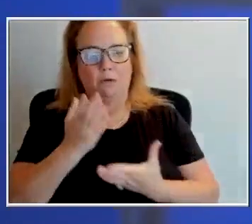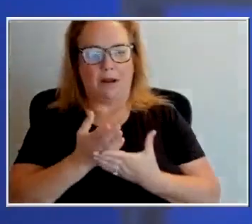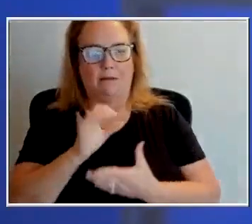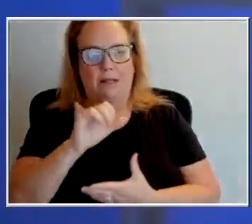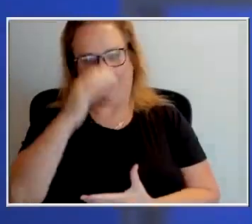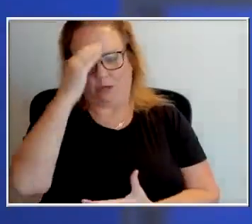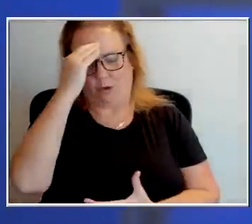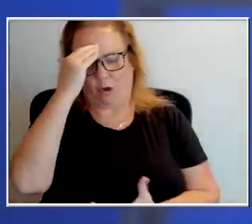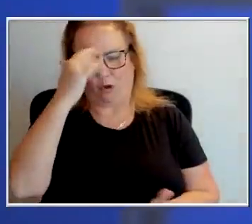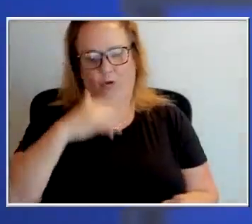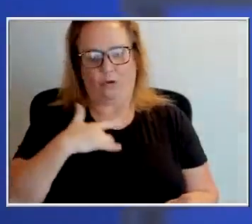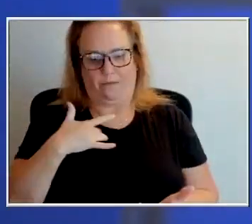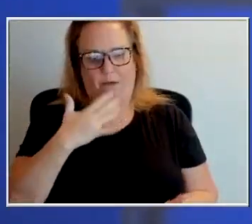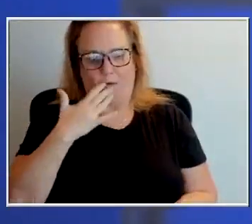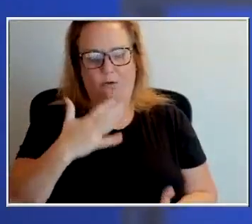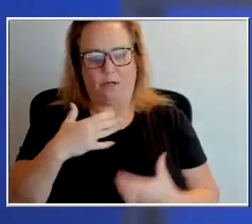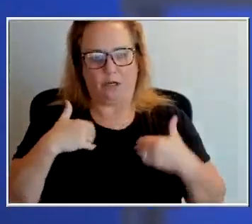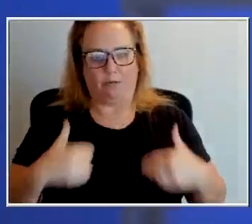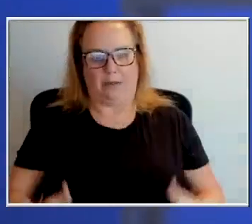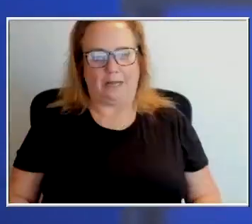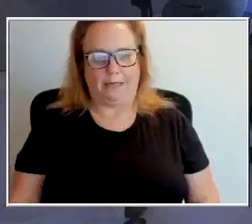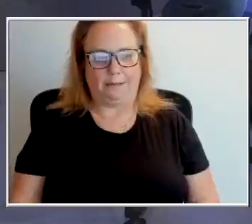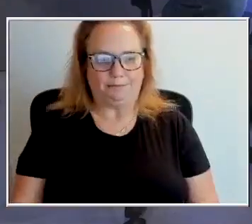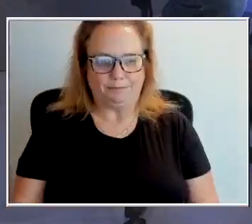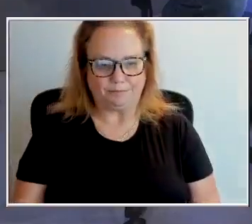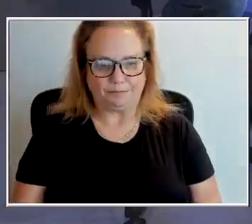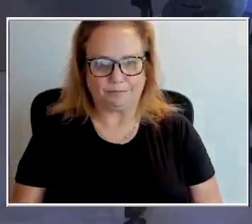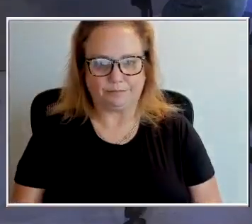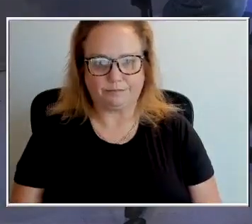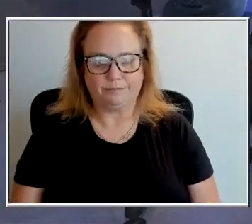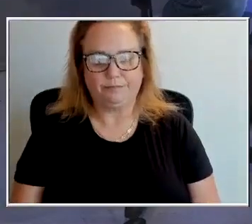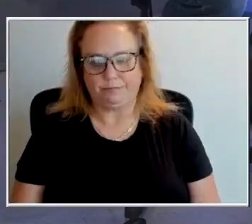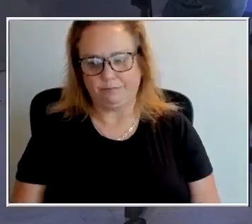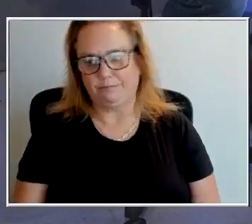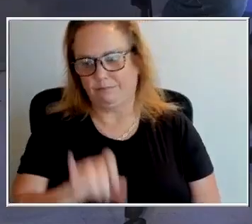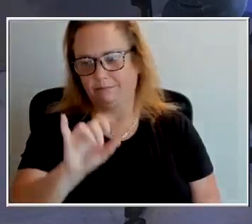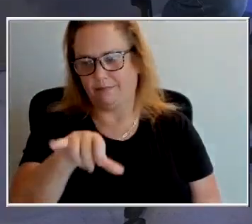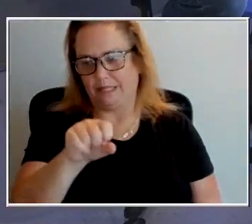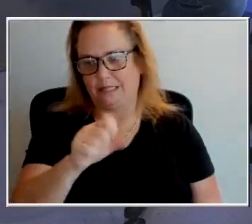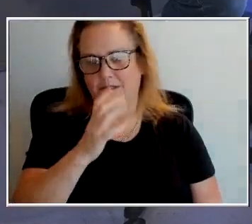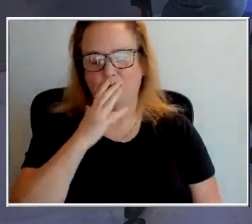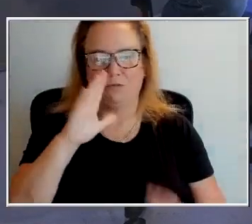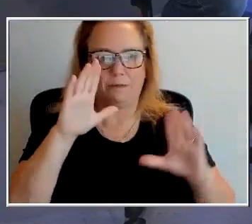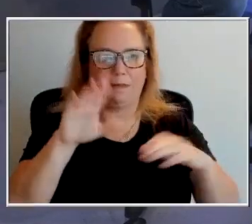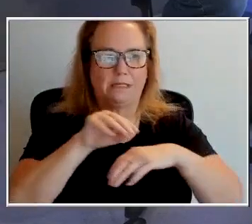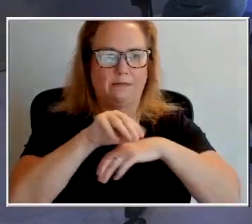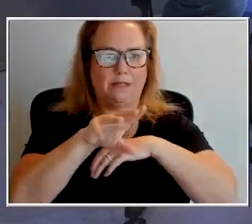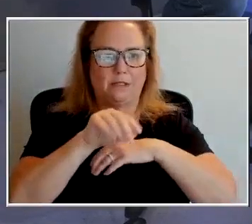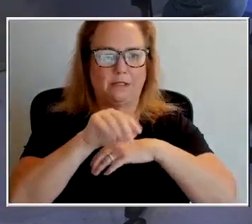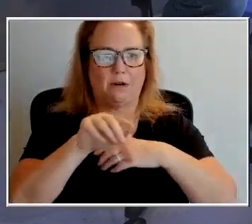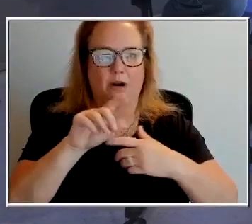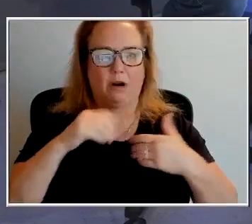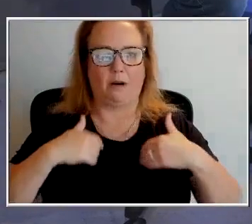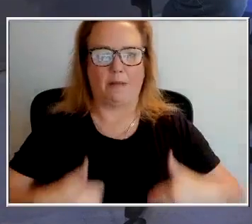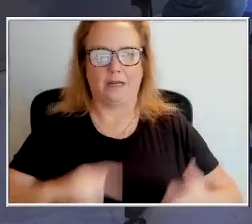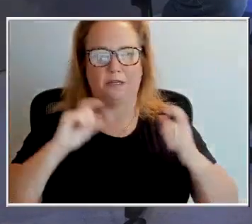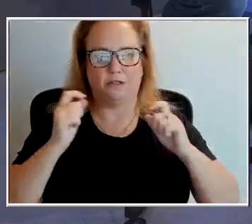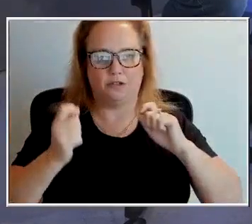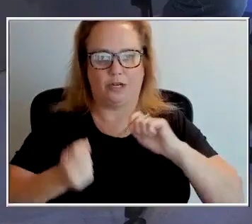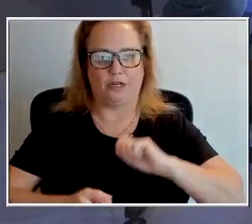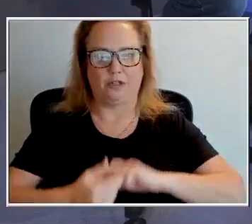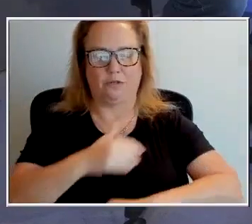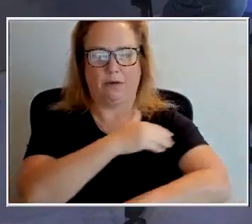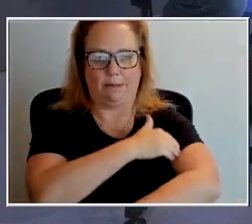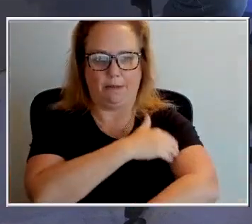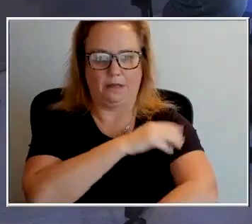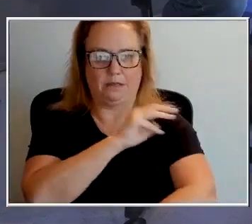it. You feel good in your body. Mm-hmm. That's a great piece of advice. And our bodies change because we do lose some muscle mass as we get